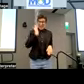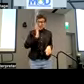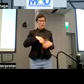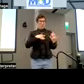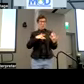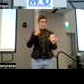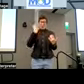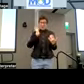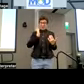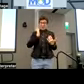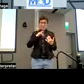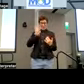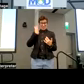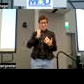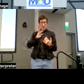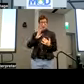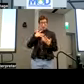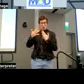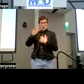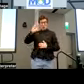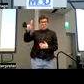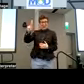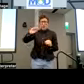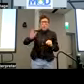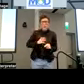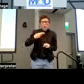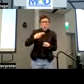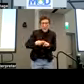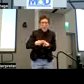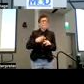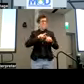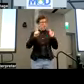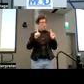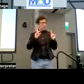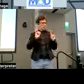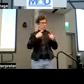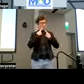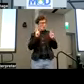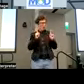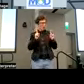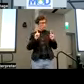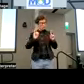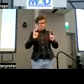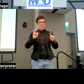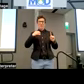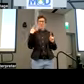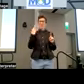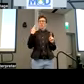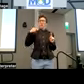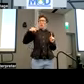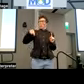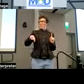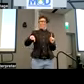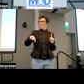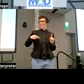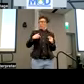something to get a result. We said, Hmm, maybe we could do this somewhere else. Maybe we should call it